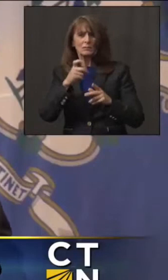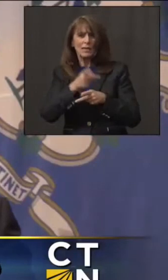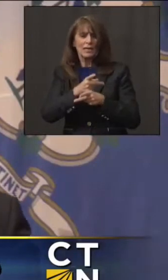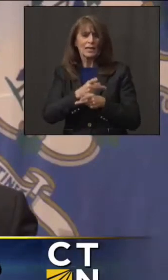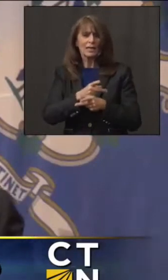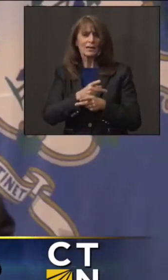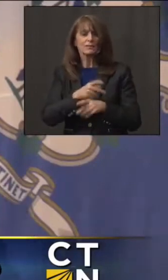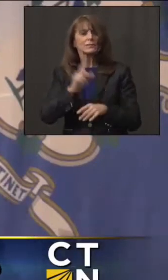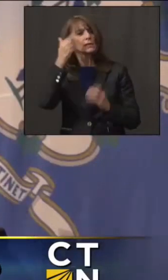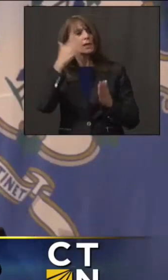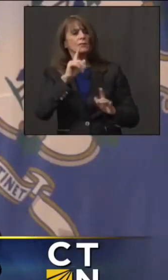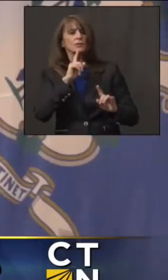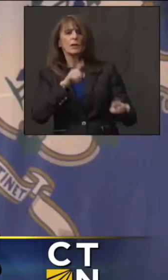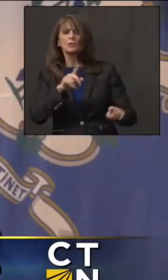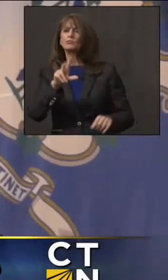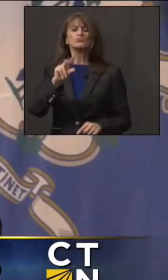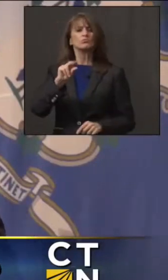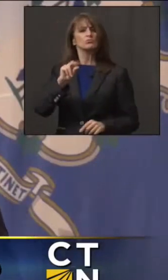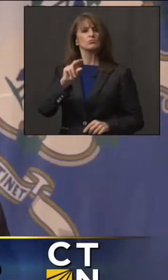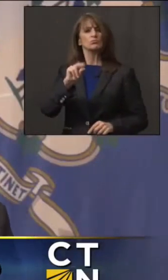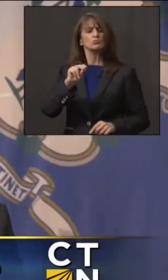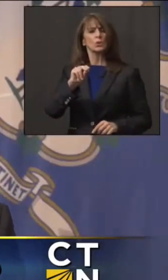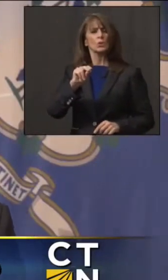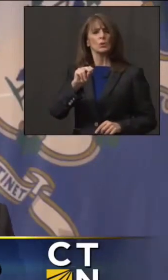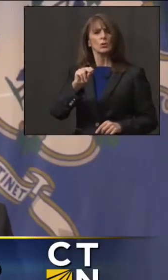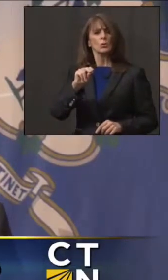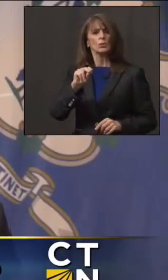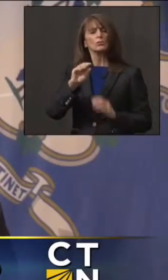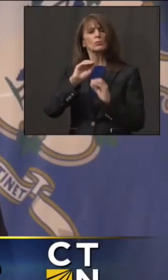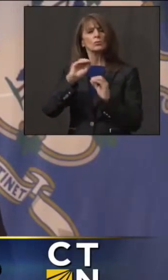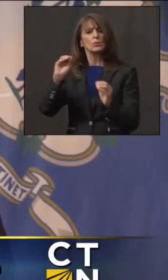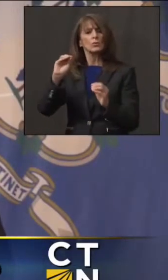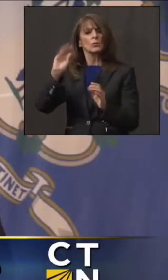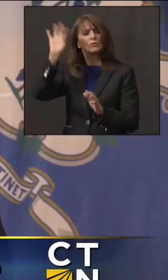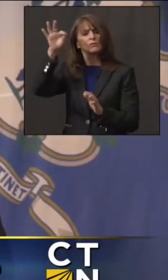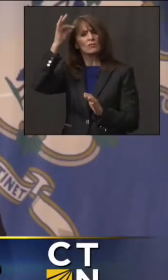No, I wouldn't say that. I mean, the lack of federal aid is complicating.